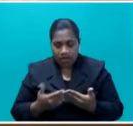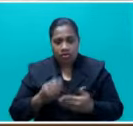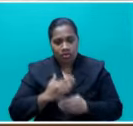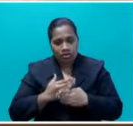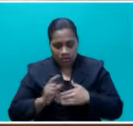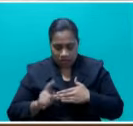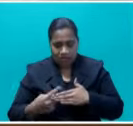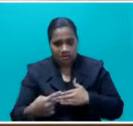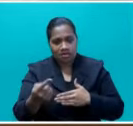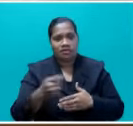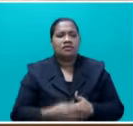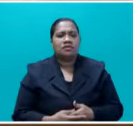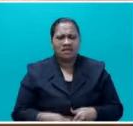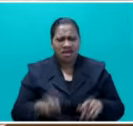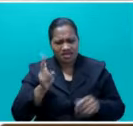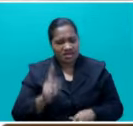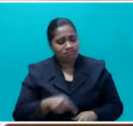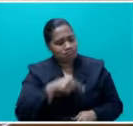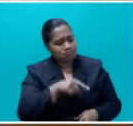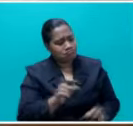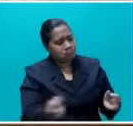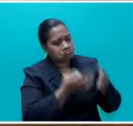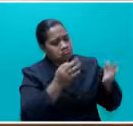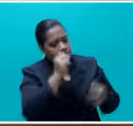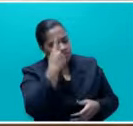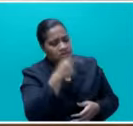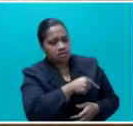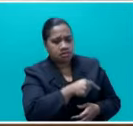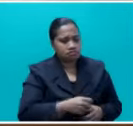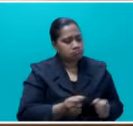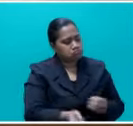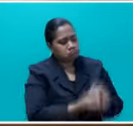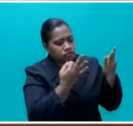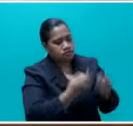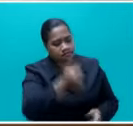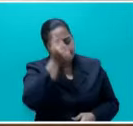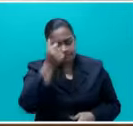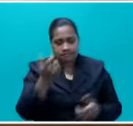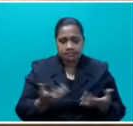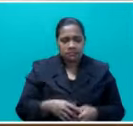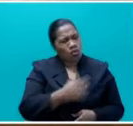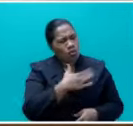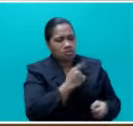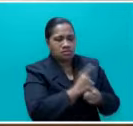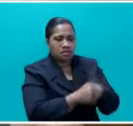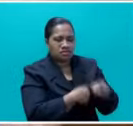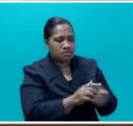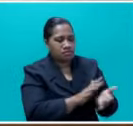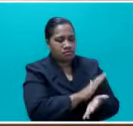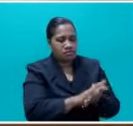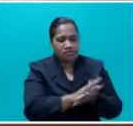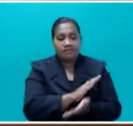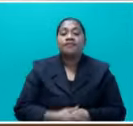Again, none of them knows this, none of them understood this. All they're speaking on is relevant statements. The